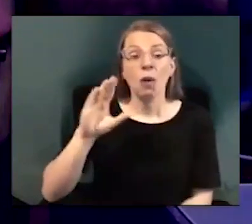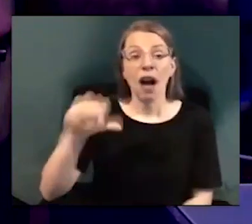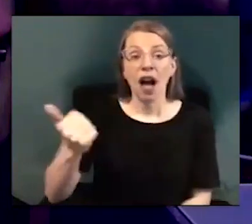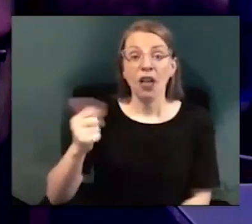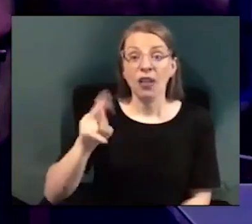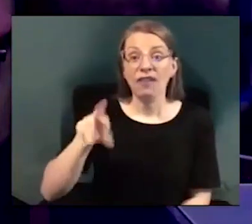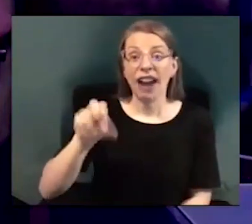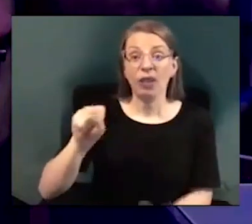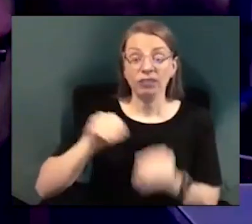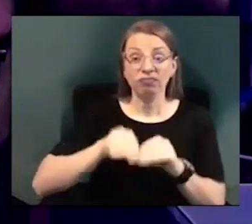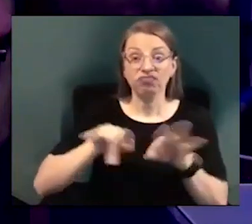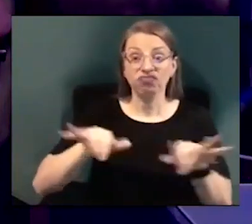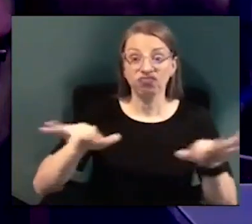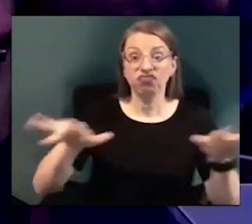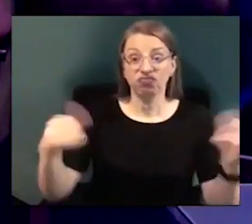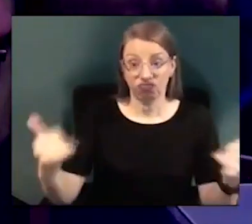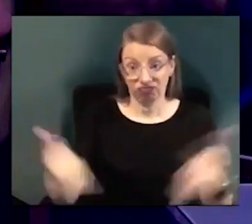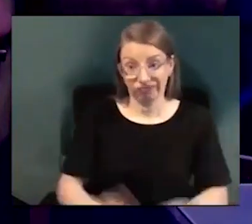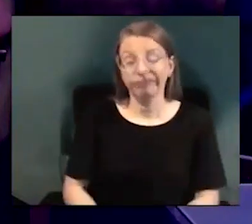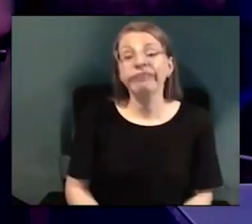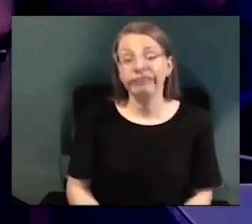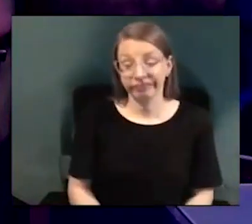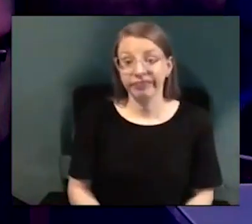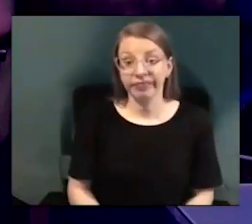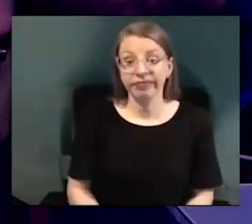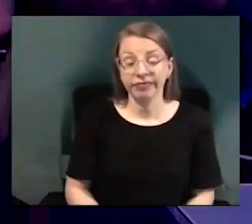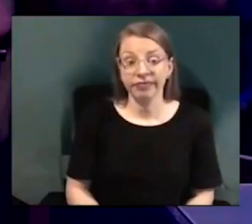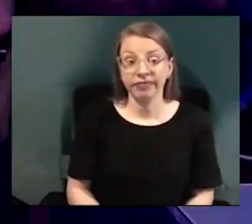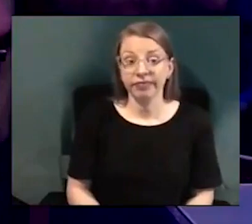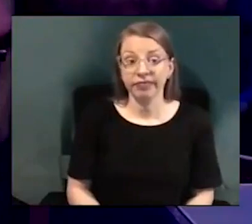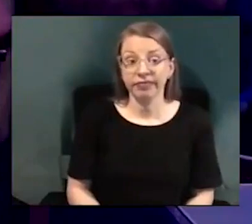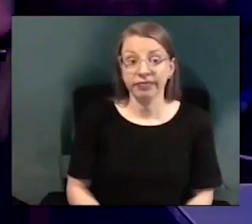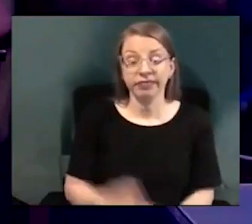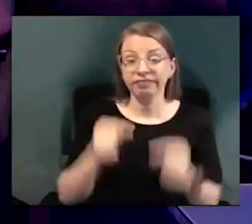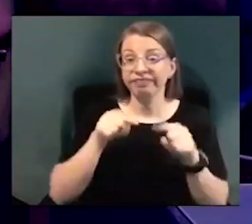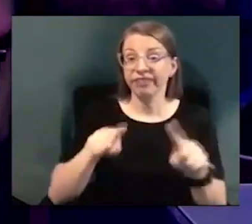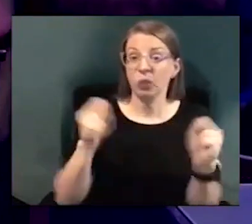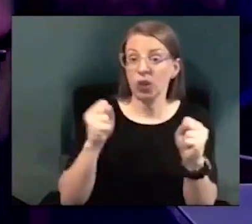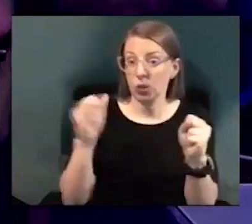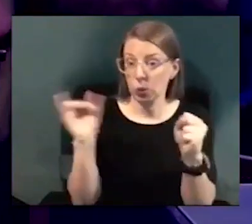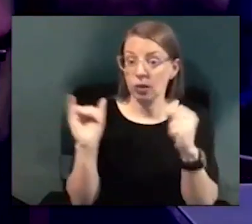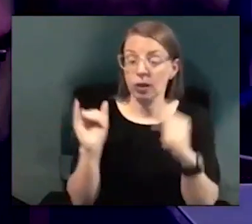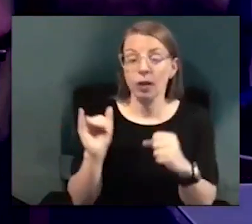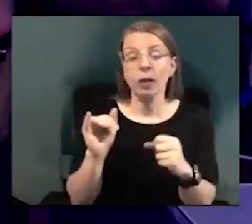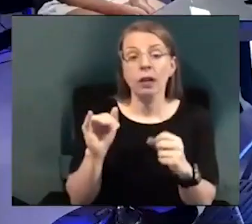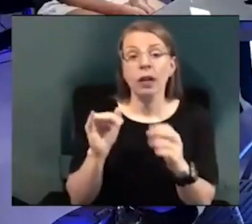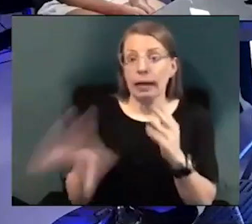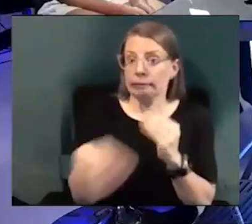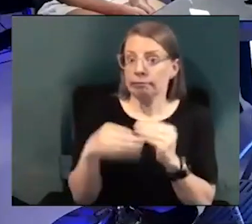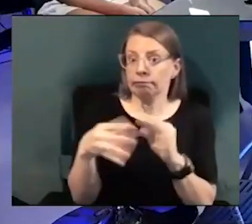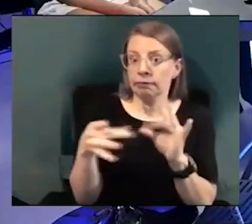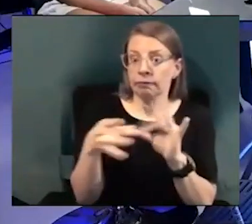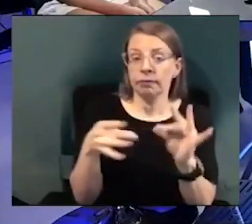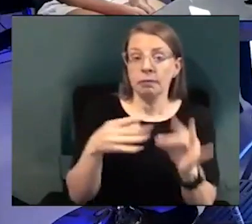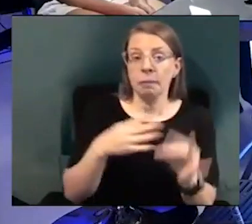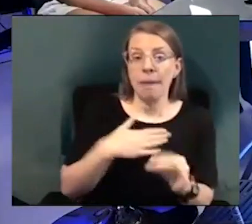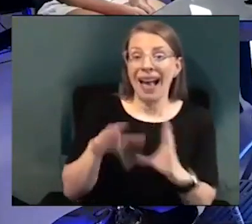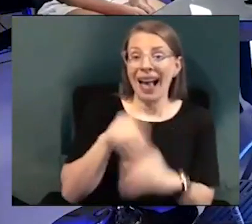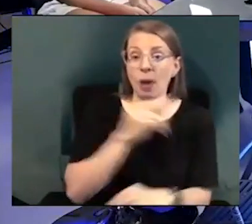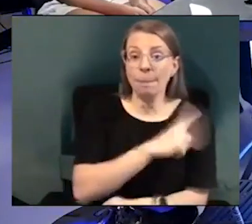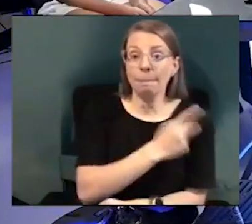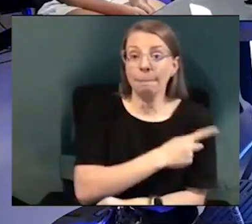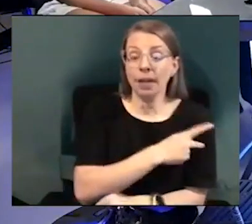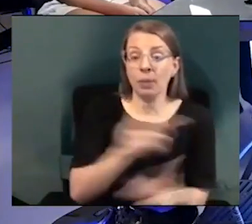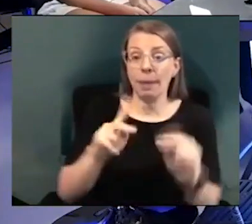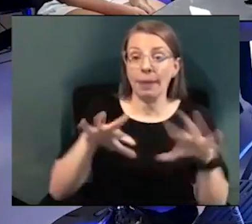at this time as well. So, Yeah. and we've seen that, I think, throughout the winter. Oh, and can I just say, I don't know about your patients, but in my outpatient population, we